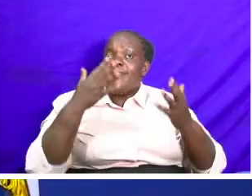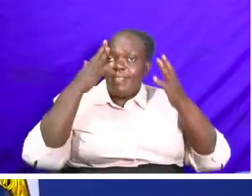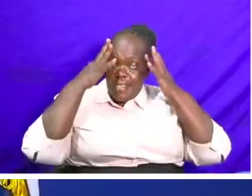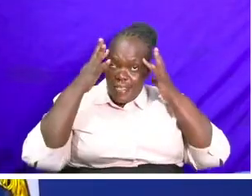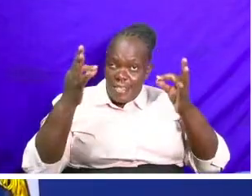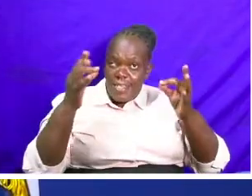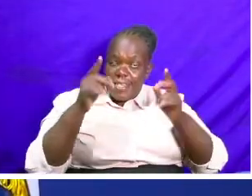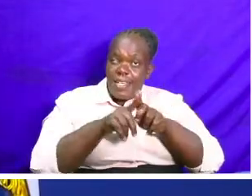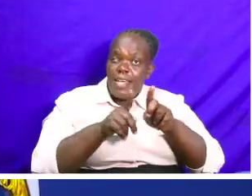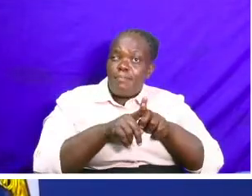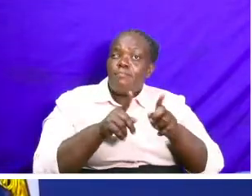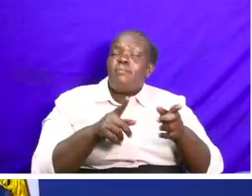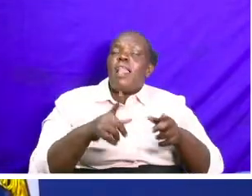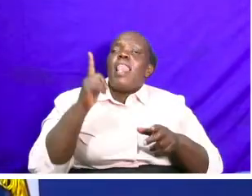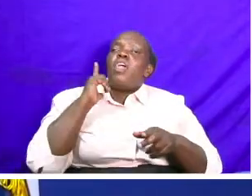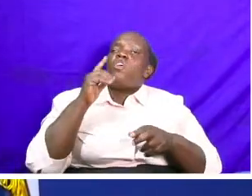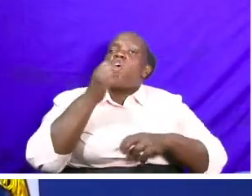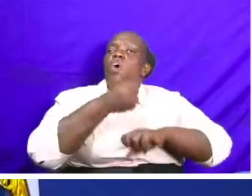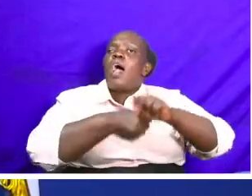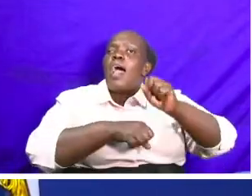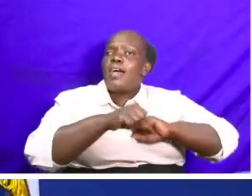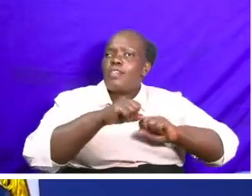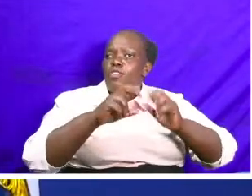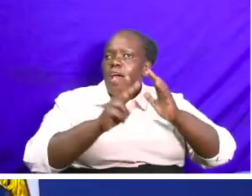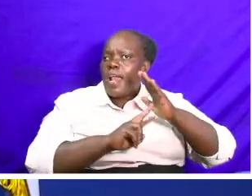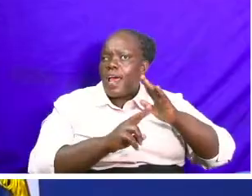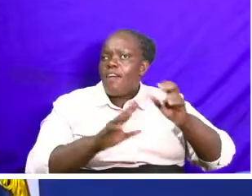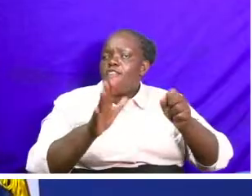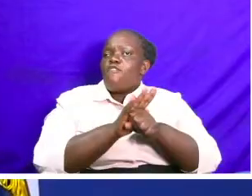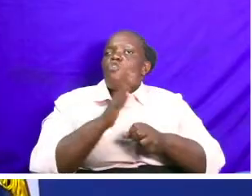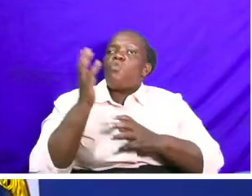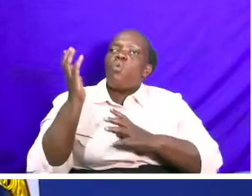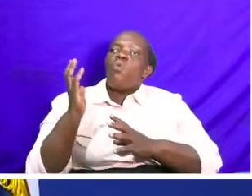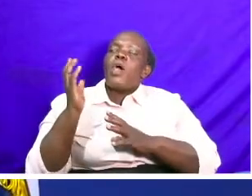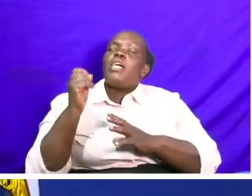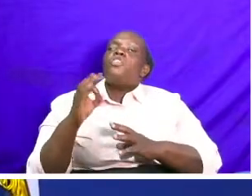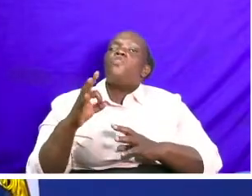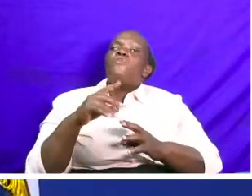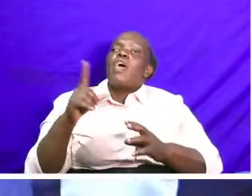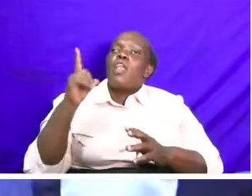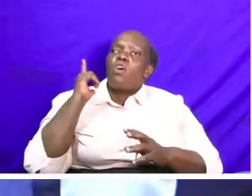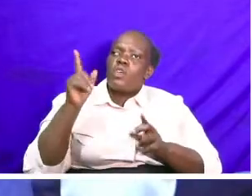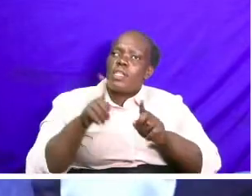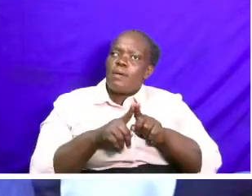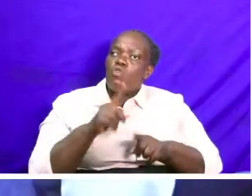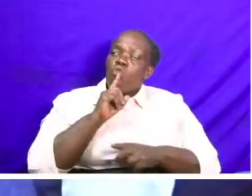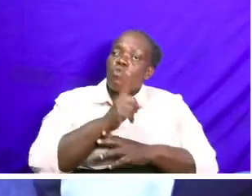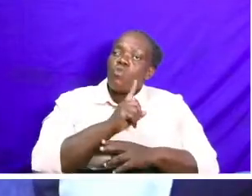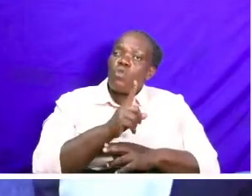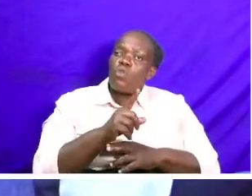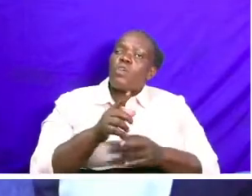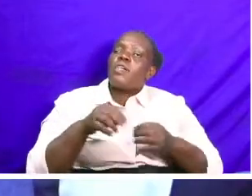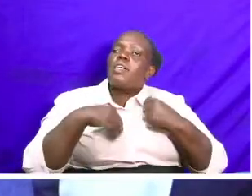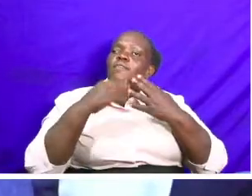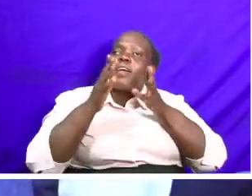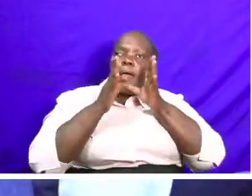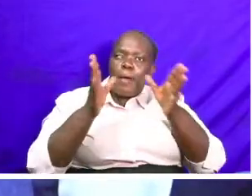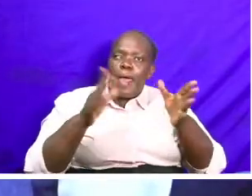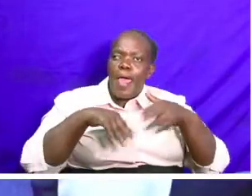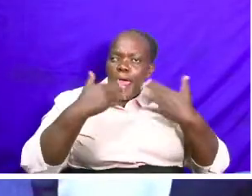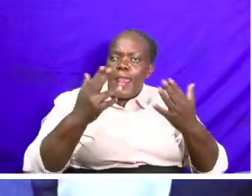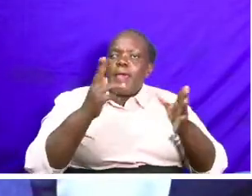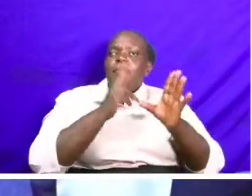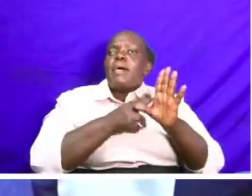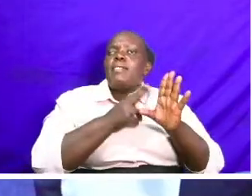and uncompromising legal action under the full weight of the law. A firm warning is issued to the public against any